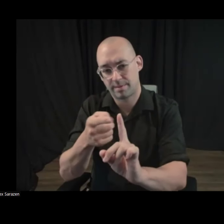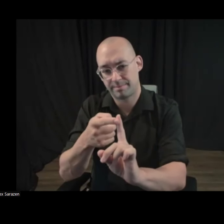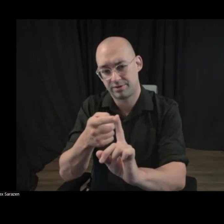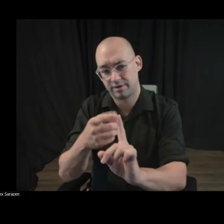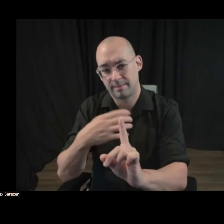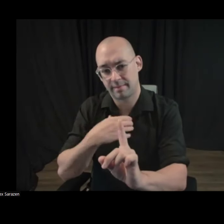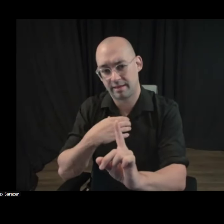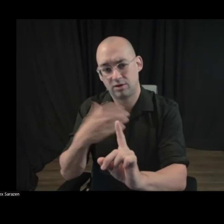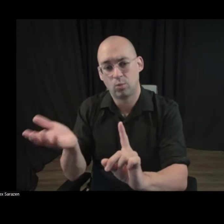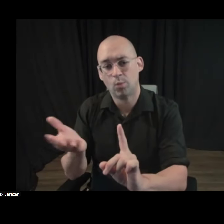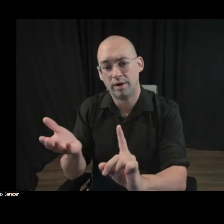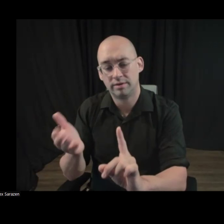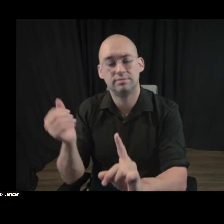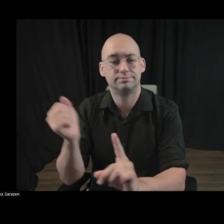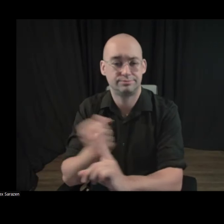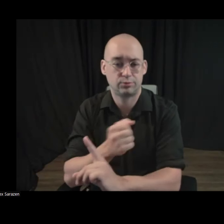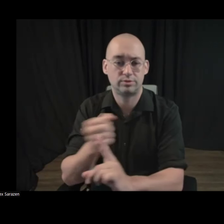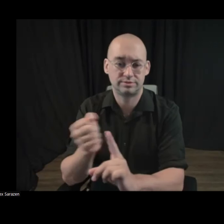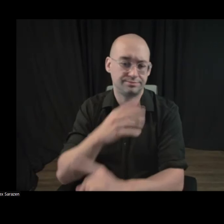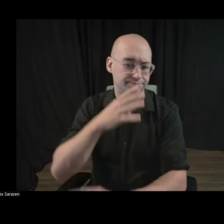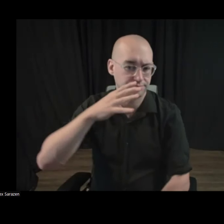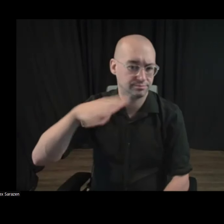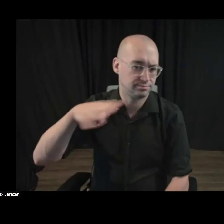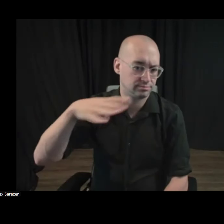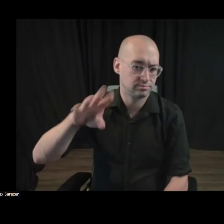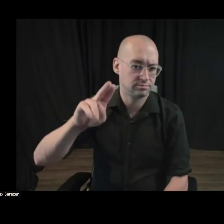complaint is around abuse, gross neglect,